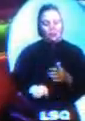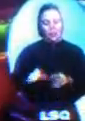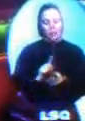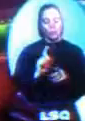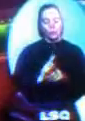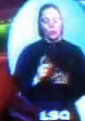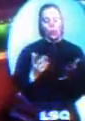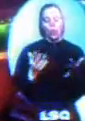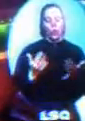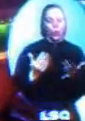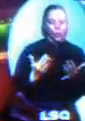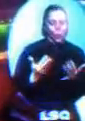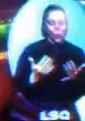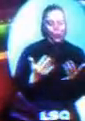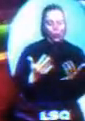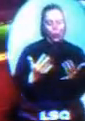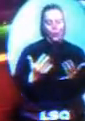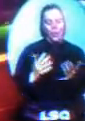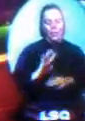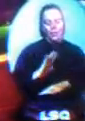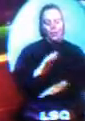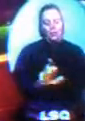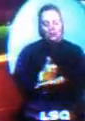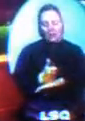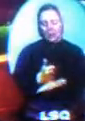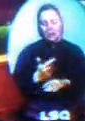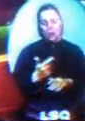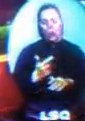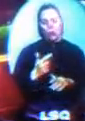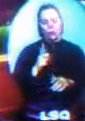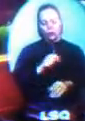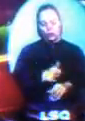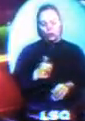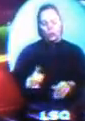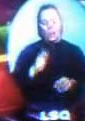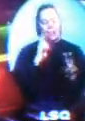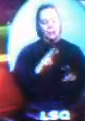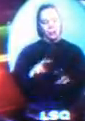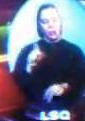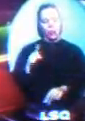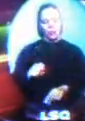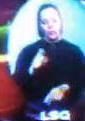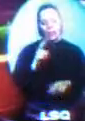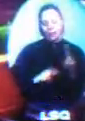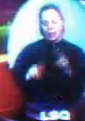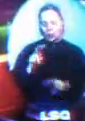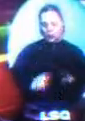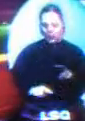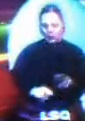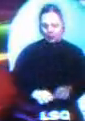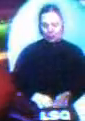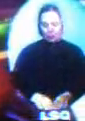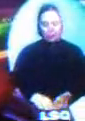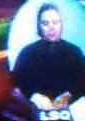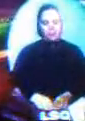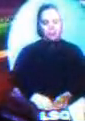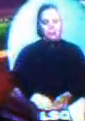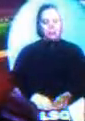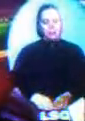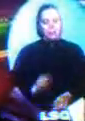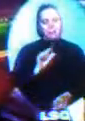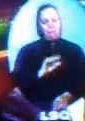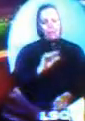be responsible for. Canadians want confidence that inspectors are in place to do the job. This government has